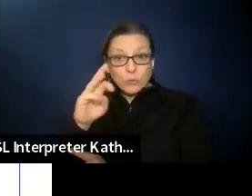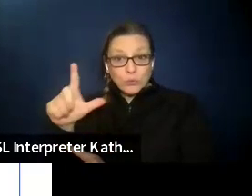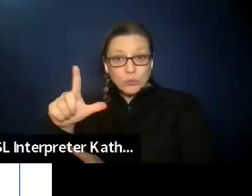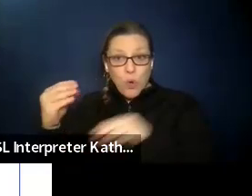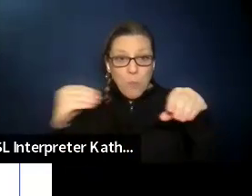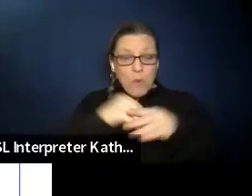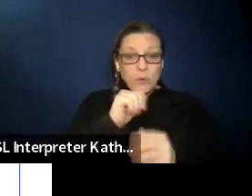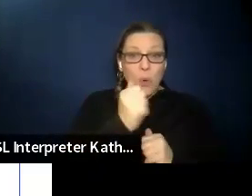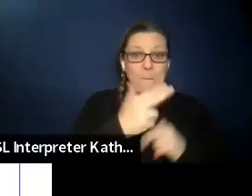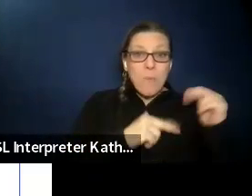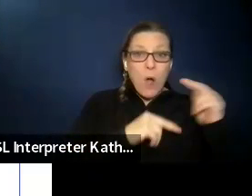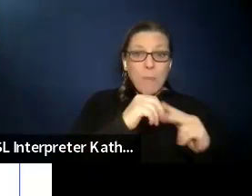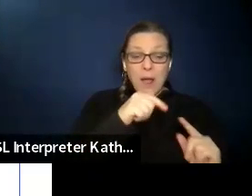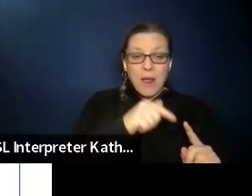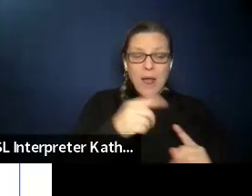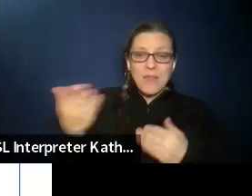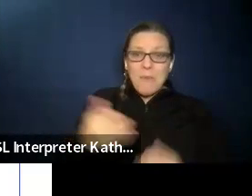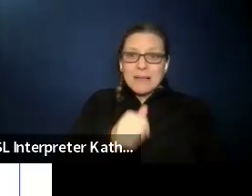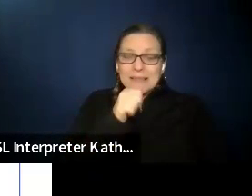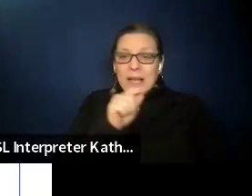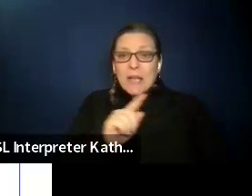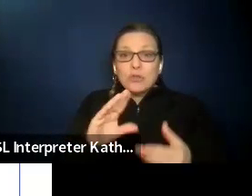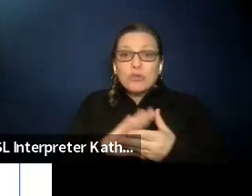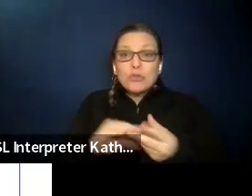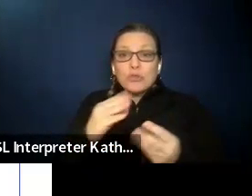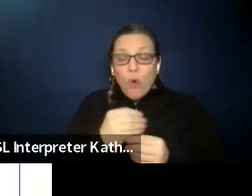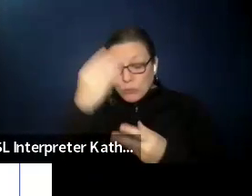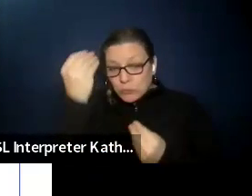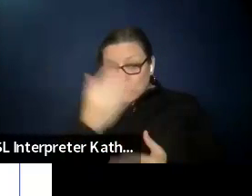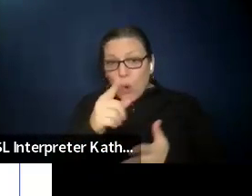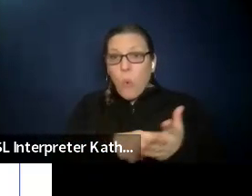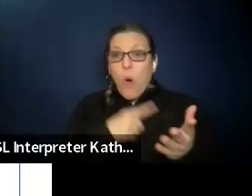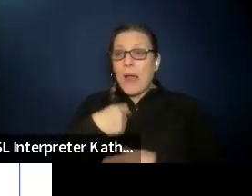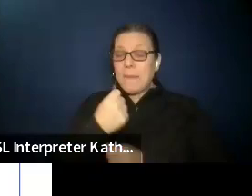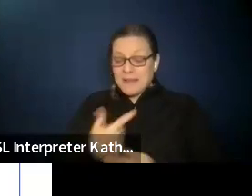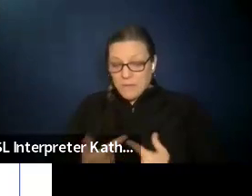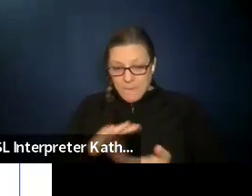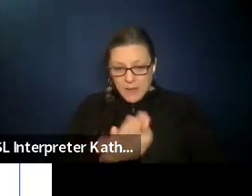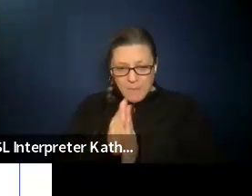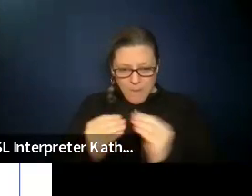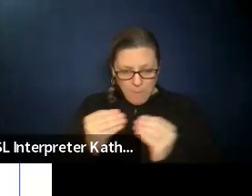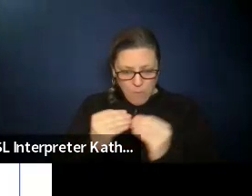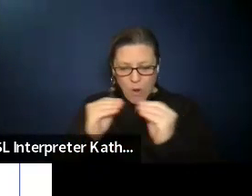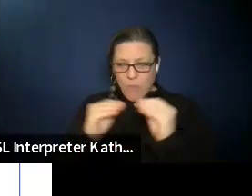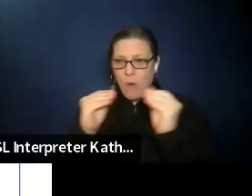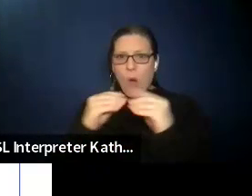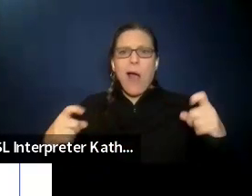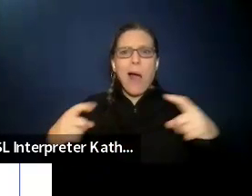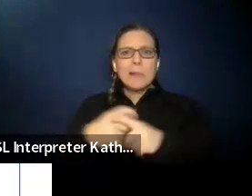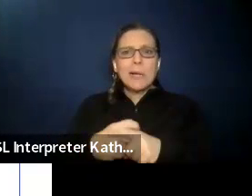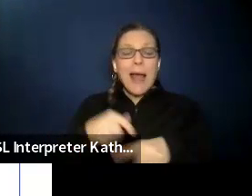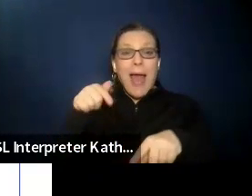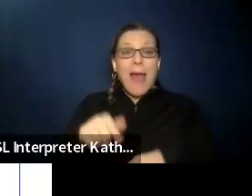apartment building and bring with them a terrible secret, the stories he's been told and the ones that he brings to life grow more complicated. This